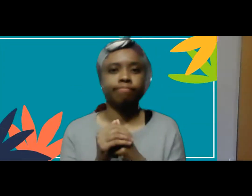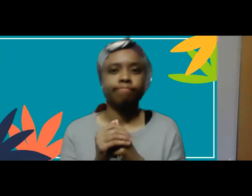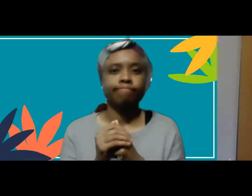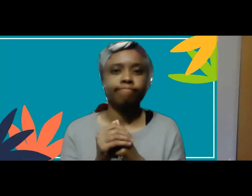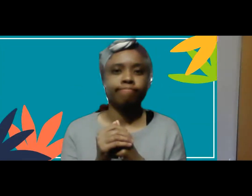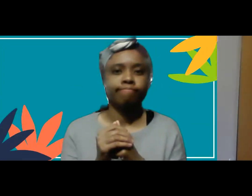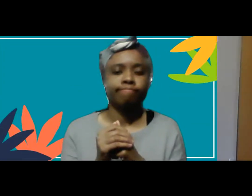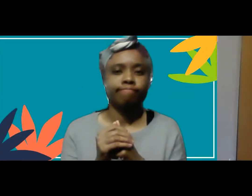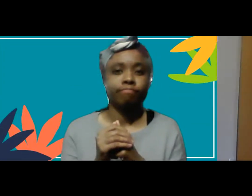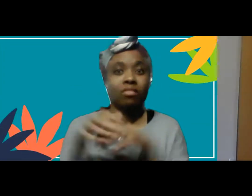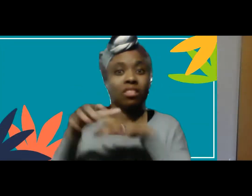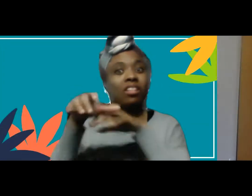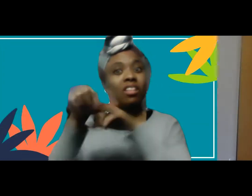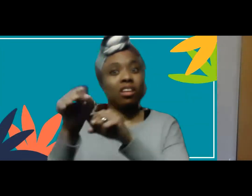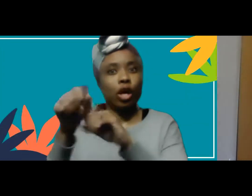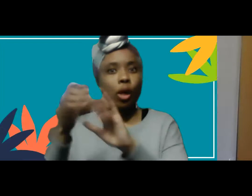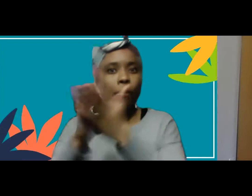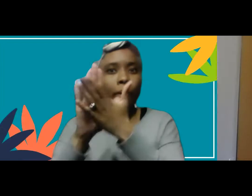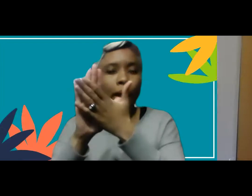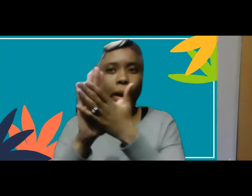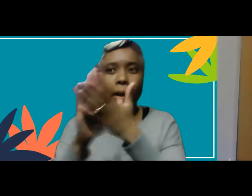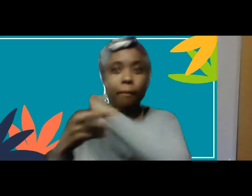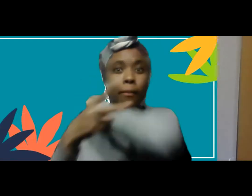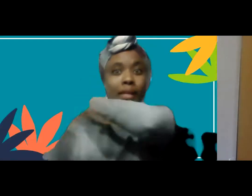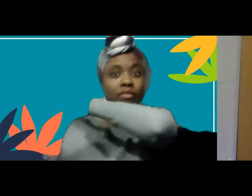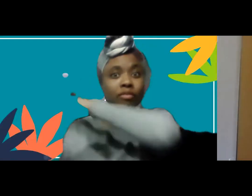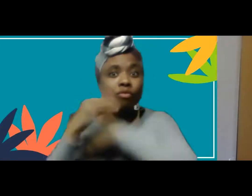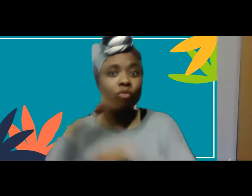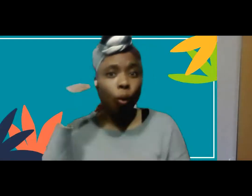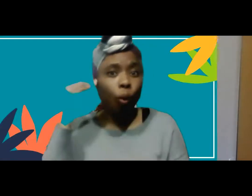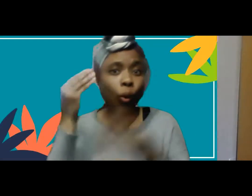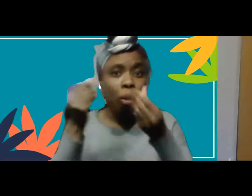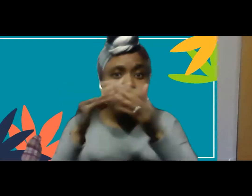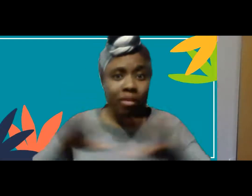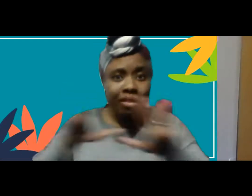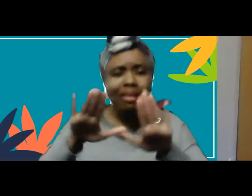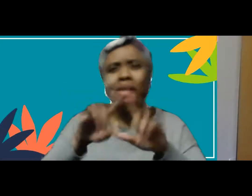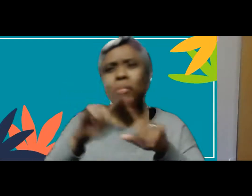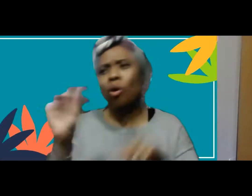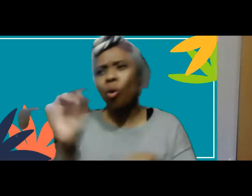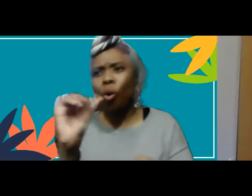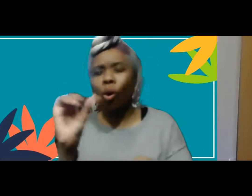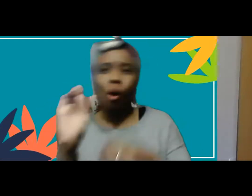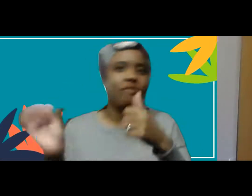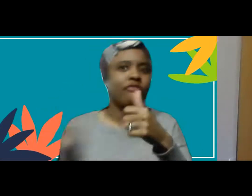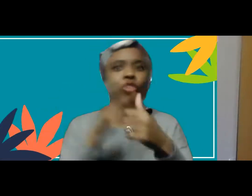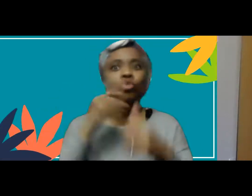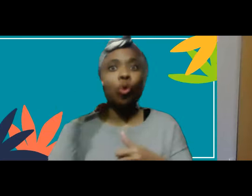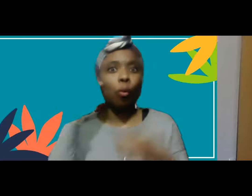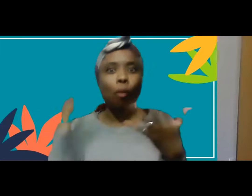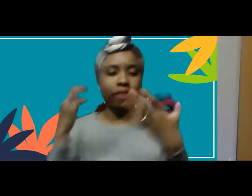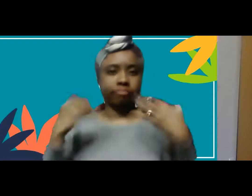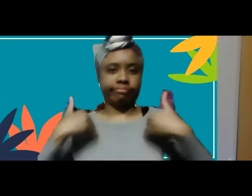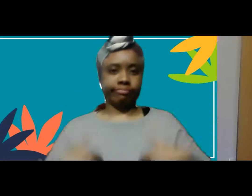colonization led to theft of our land, our homes, but not just land, also our first homes, our bodies.